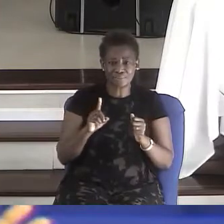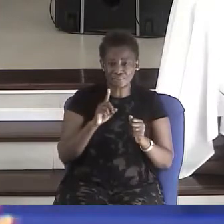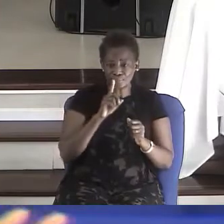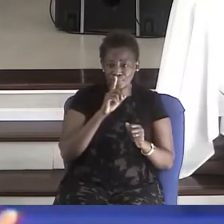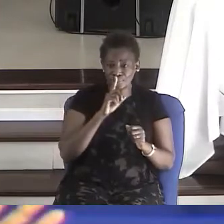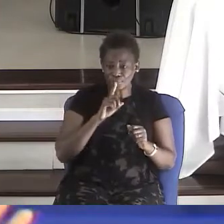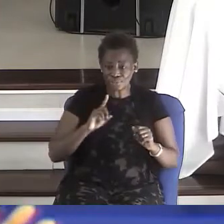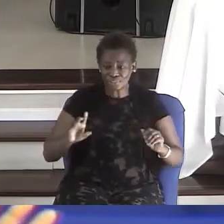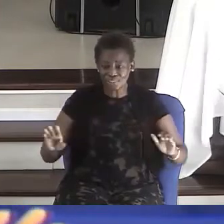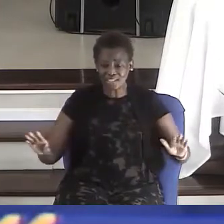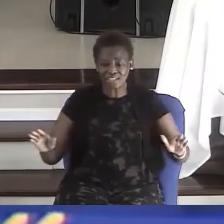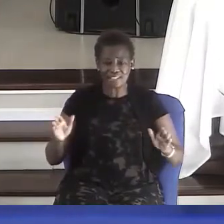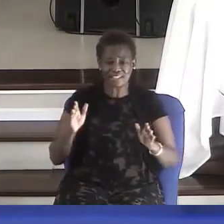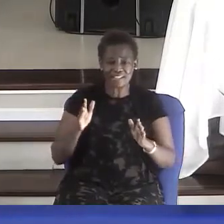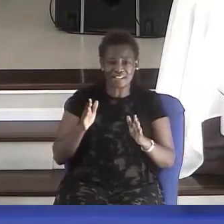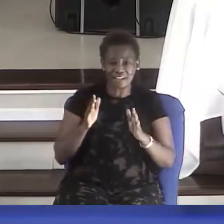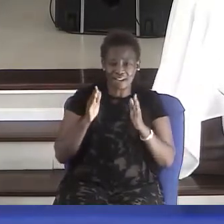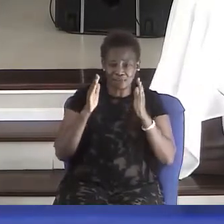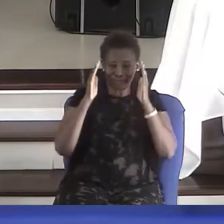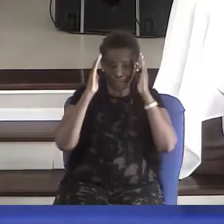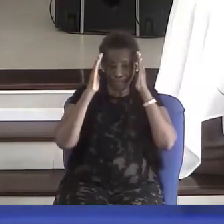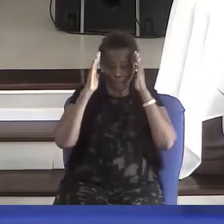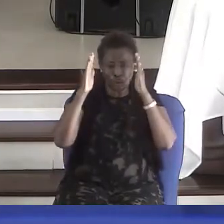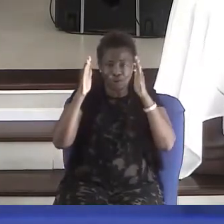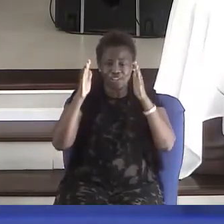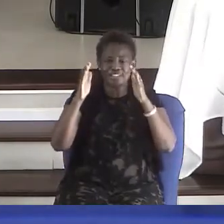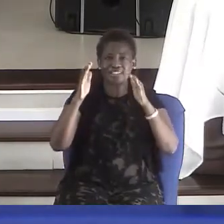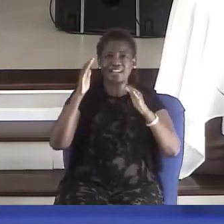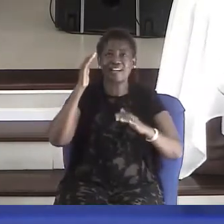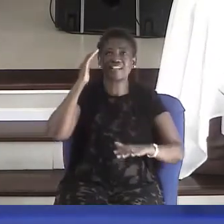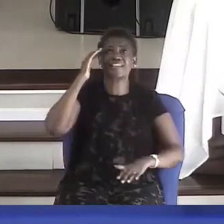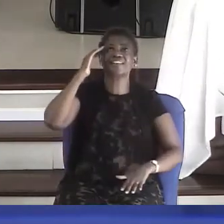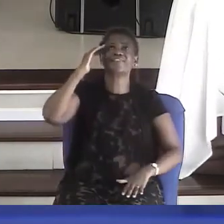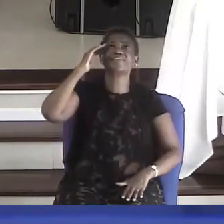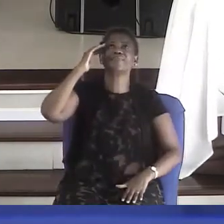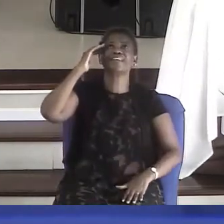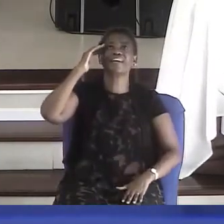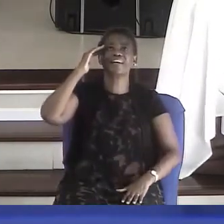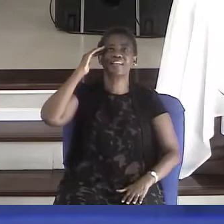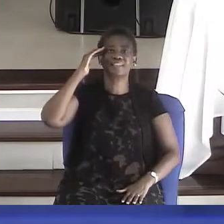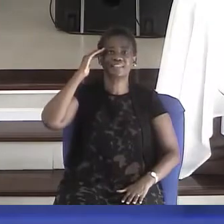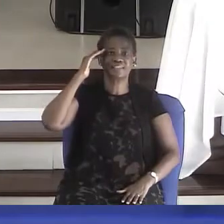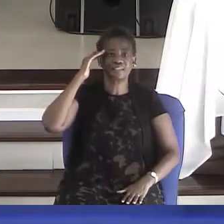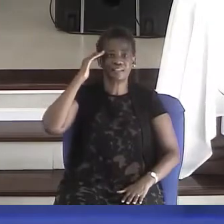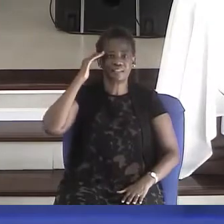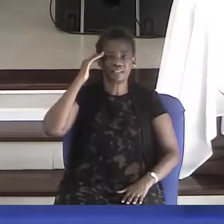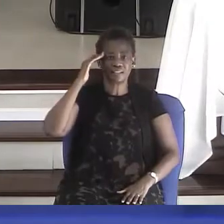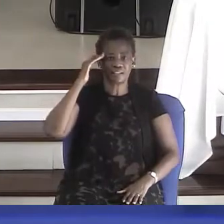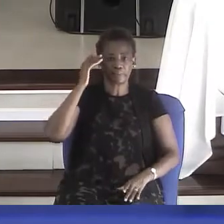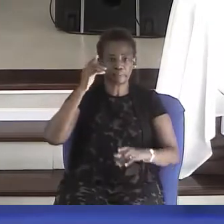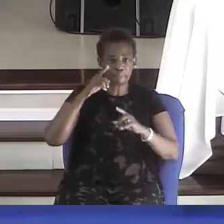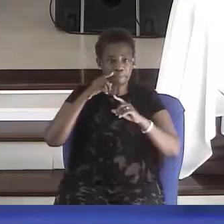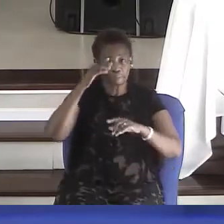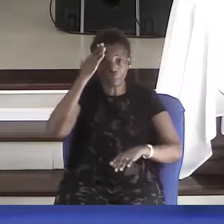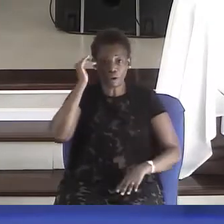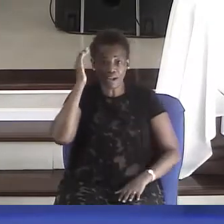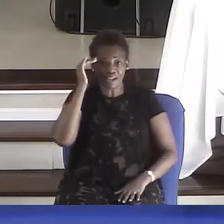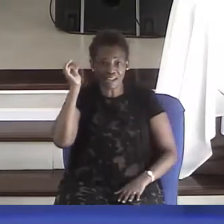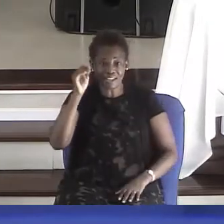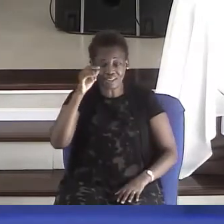their eyes and their heads because our redemption draw it near. No. Hearts are